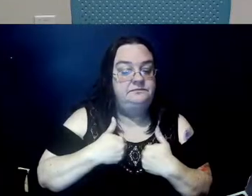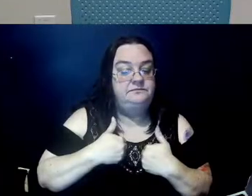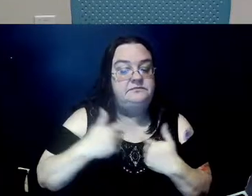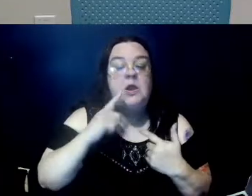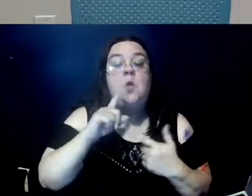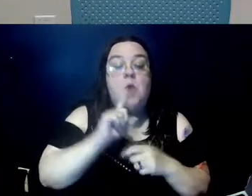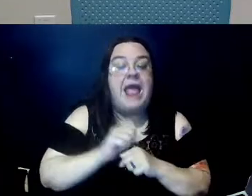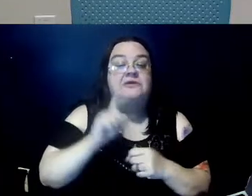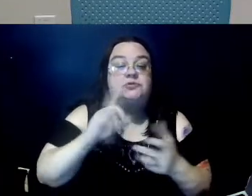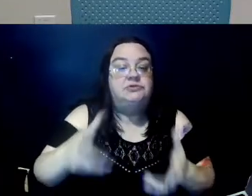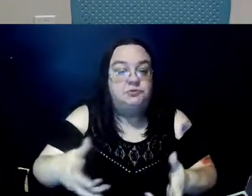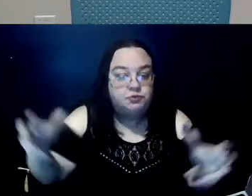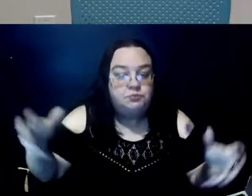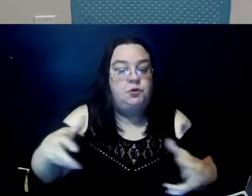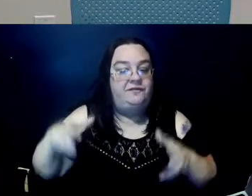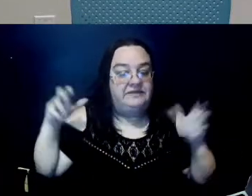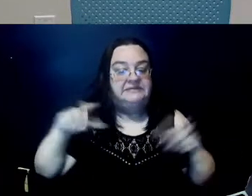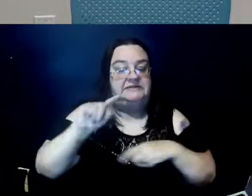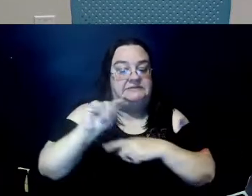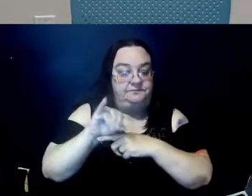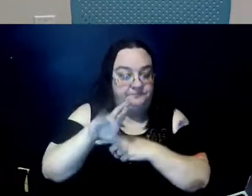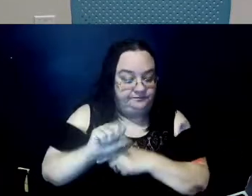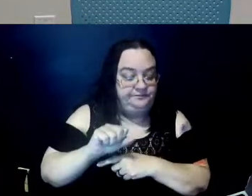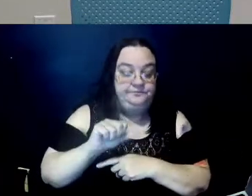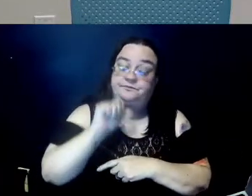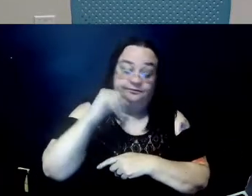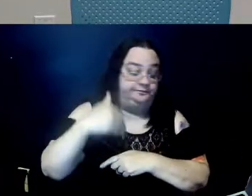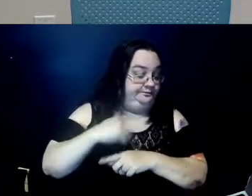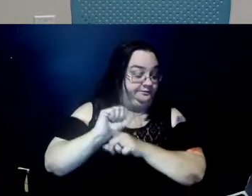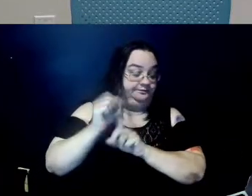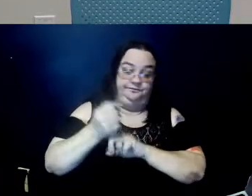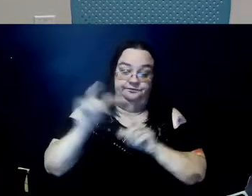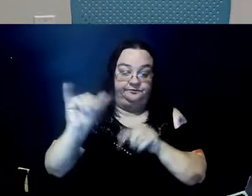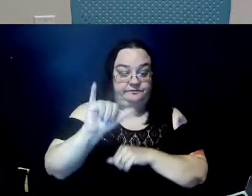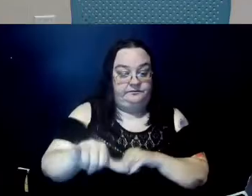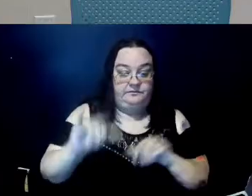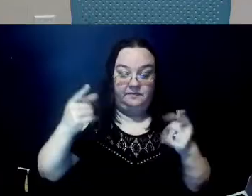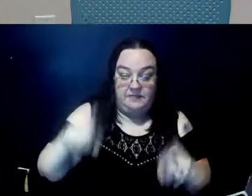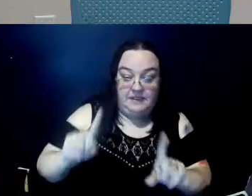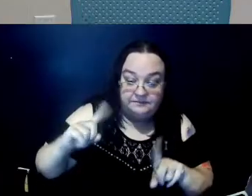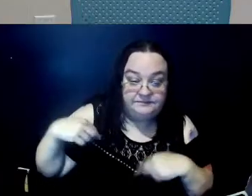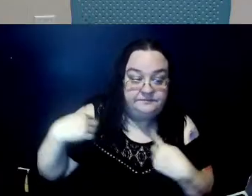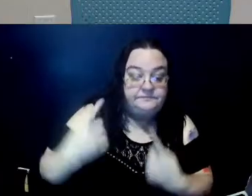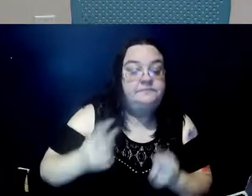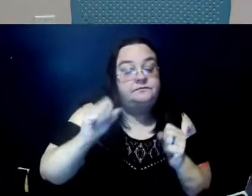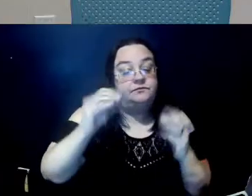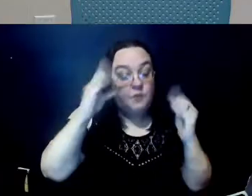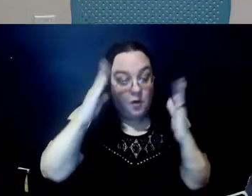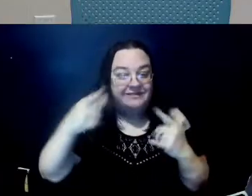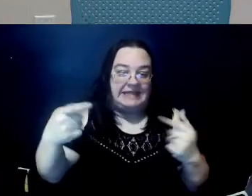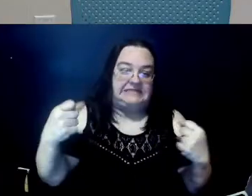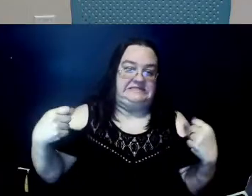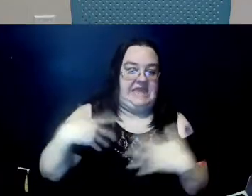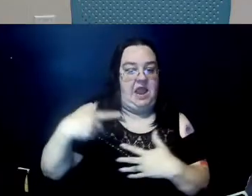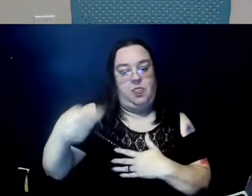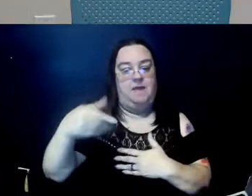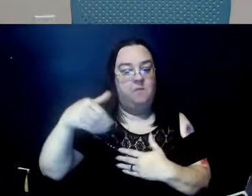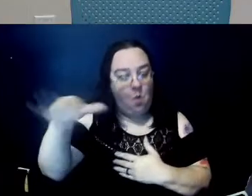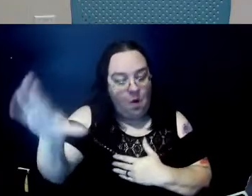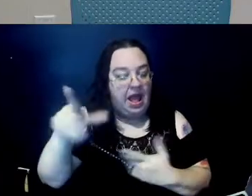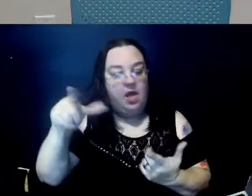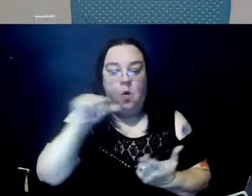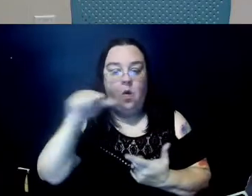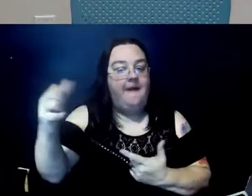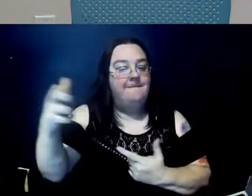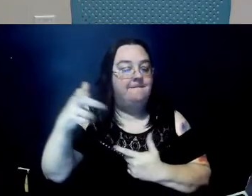haven't had an incident like that since, so hopefully he scared them enough that they haven't come back. I want to highlight